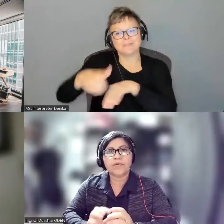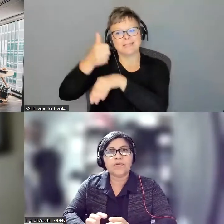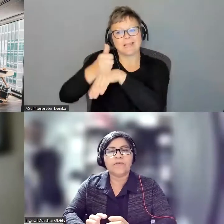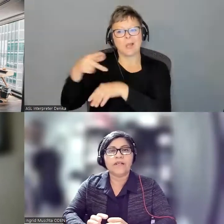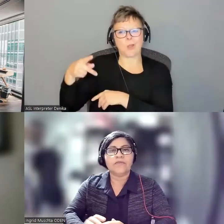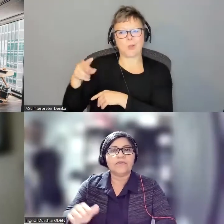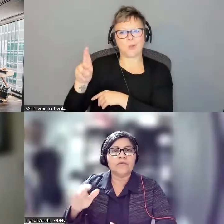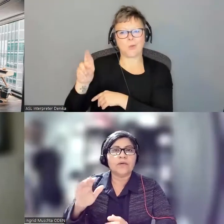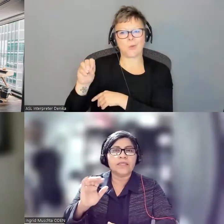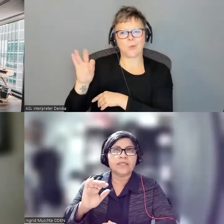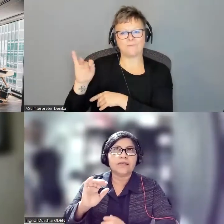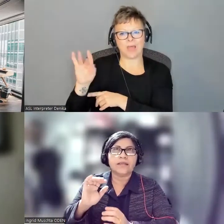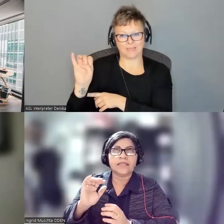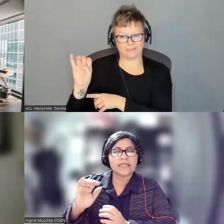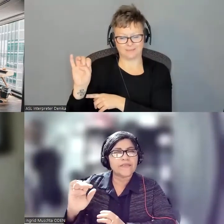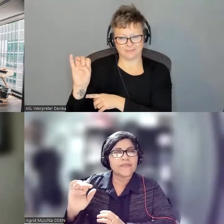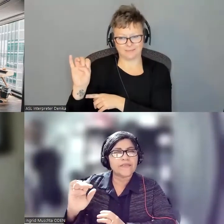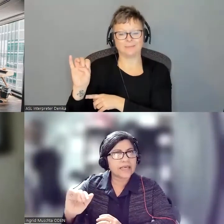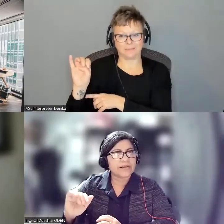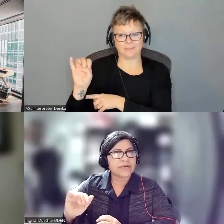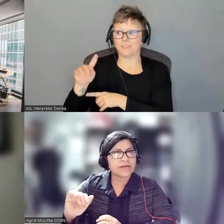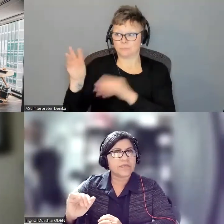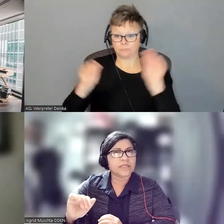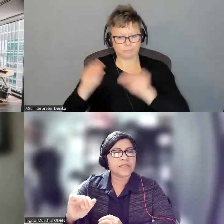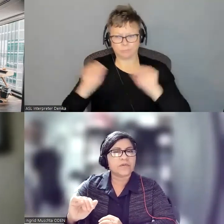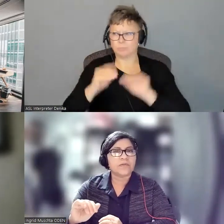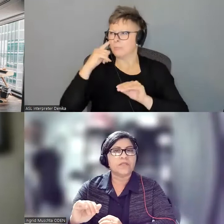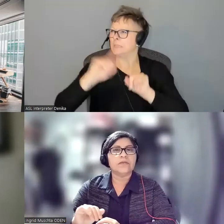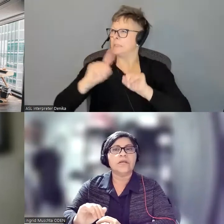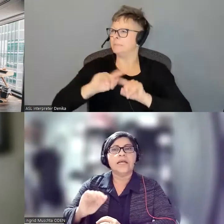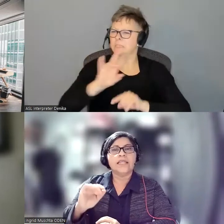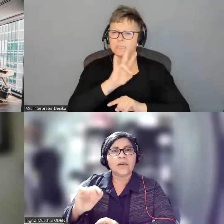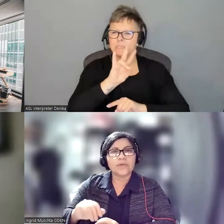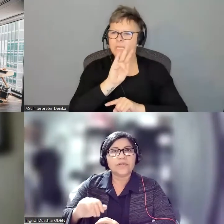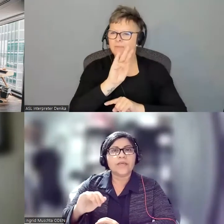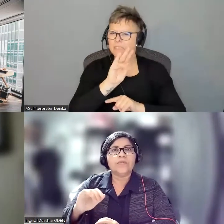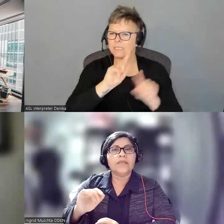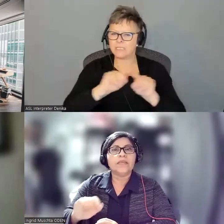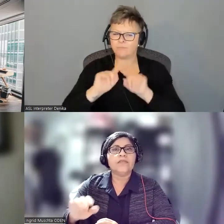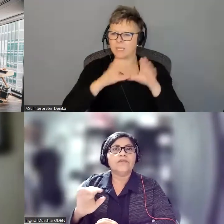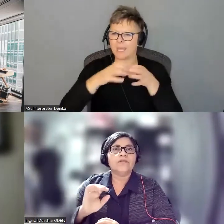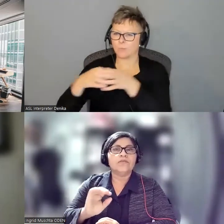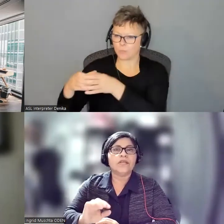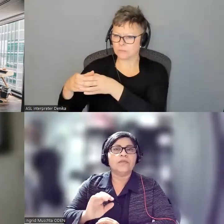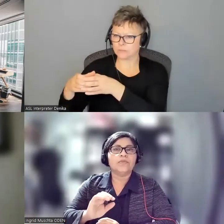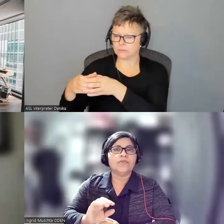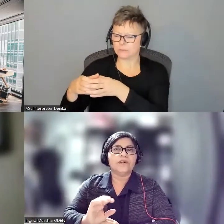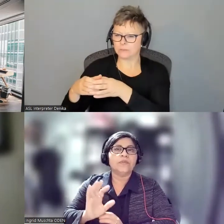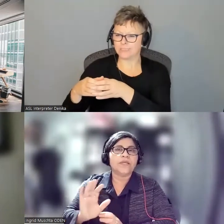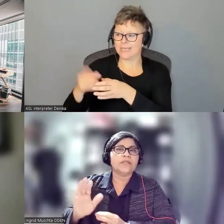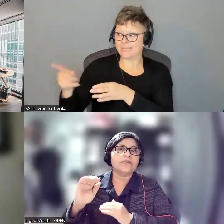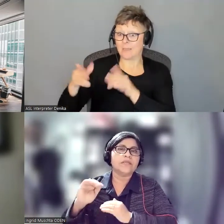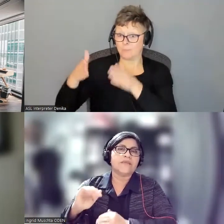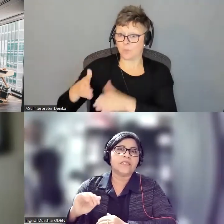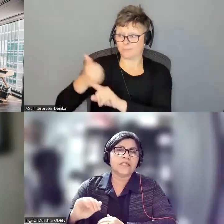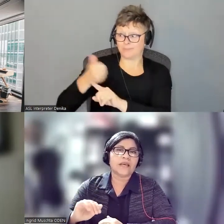that profile through 17 categories, I believe is what we do, that person can begin to create a profile